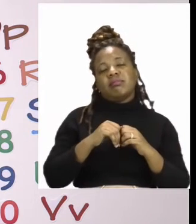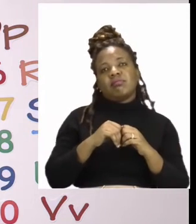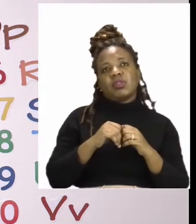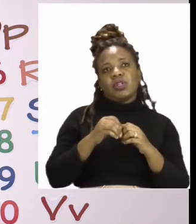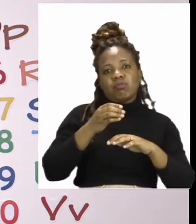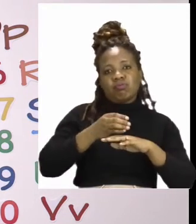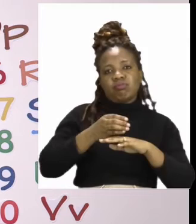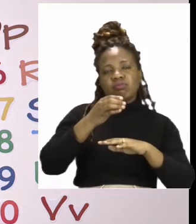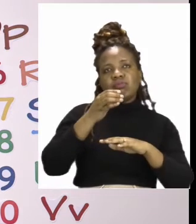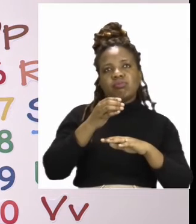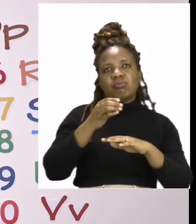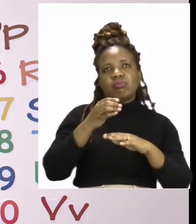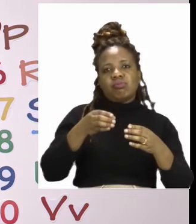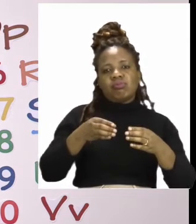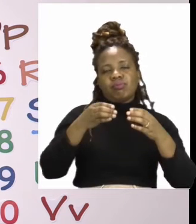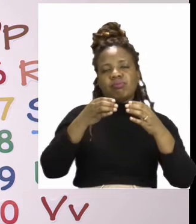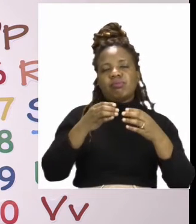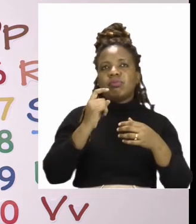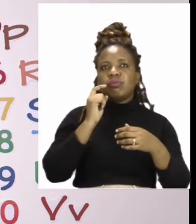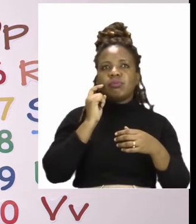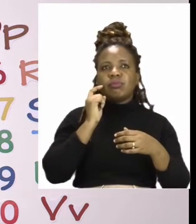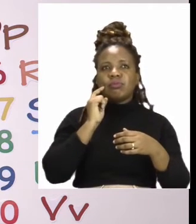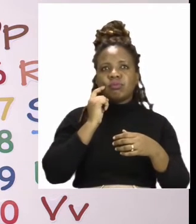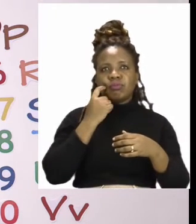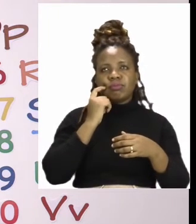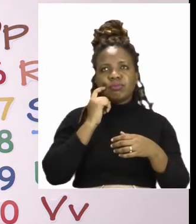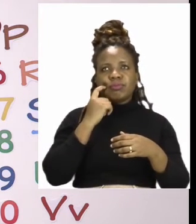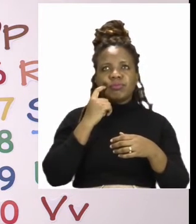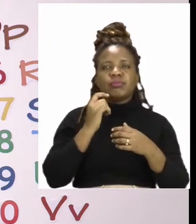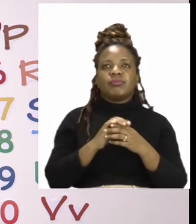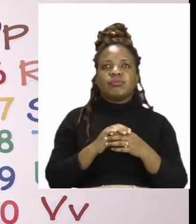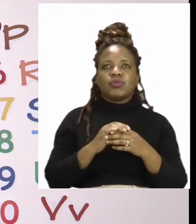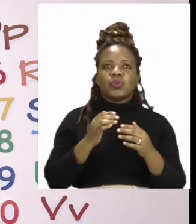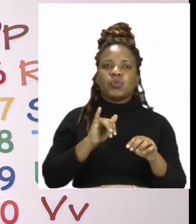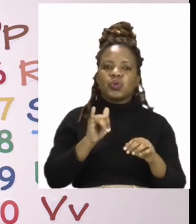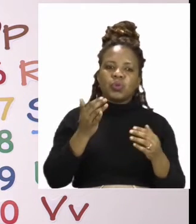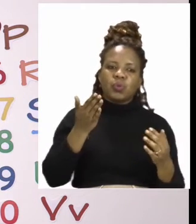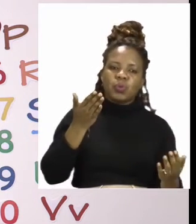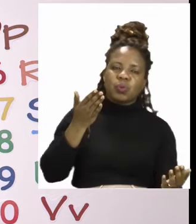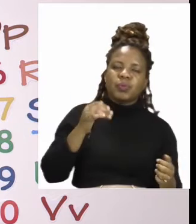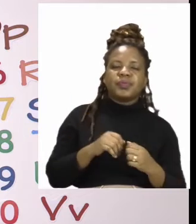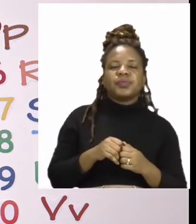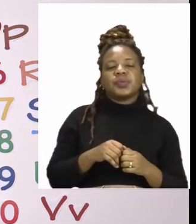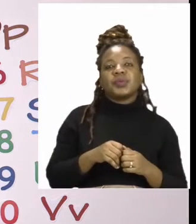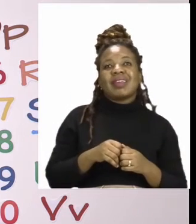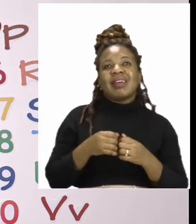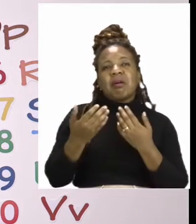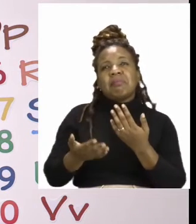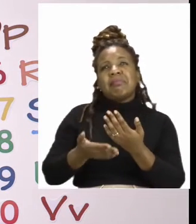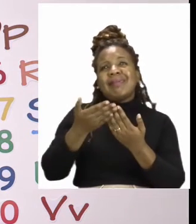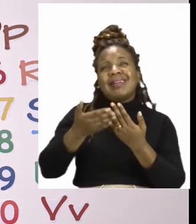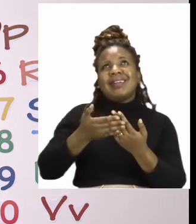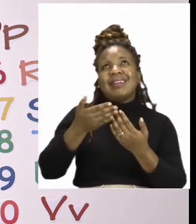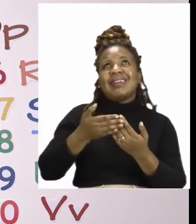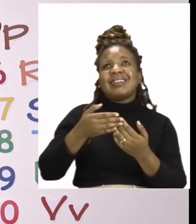heavier, that means it will be lower. So don't forget, lighter will be higher and